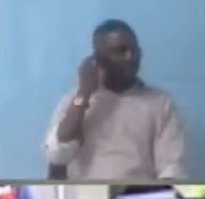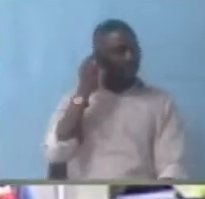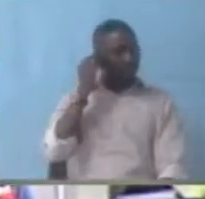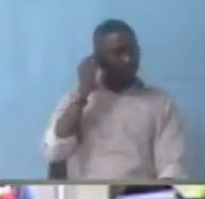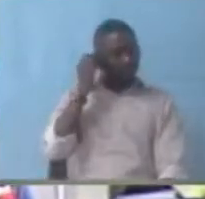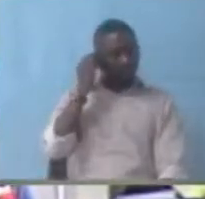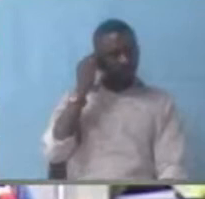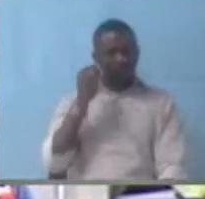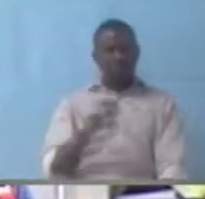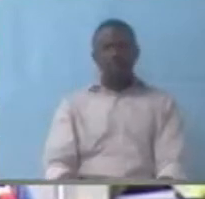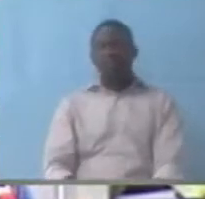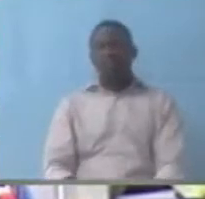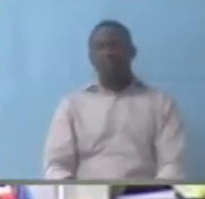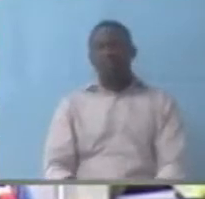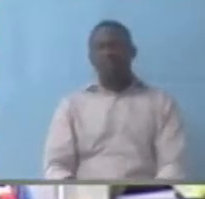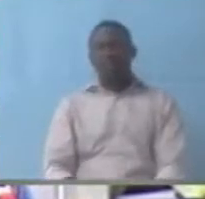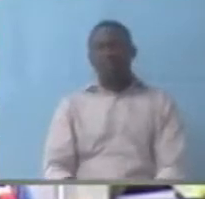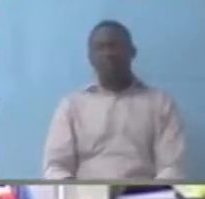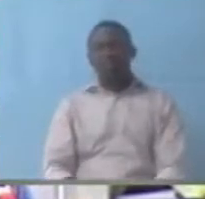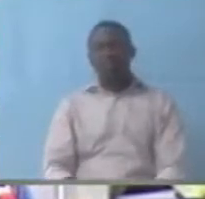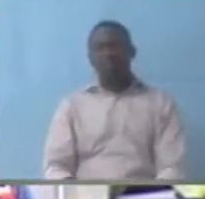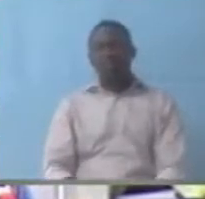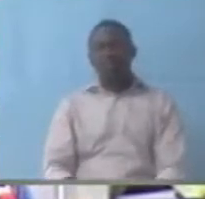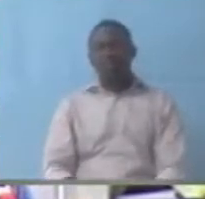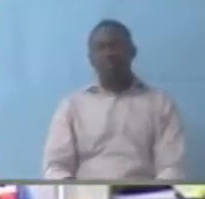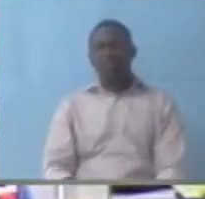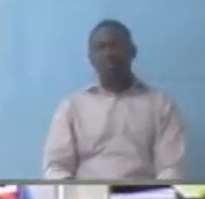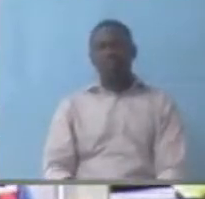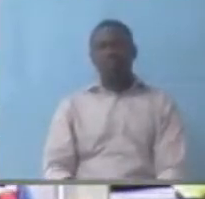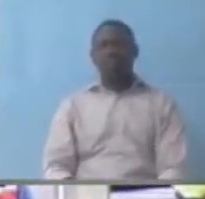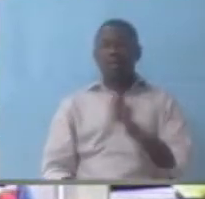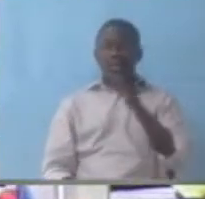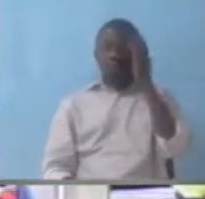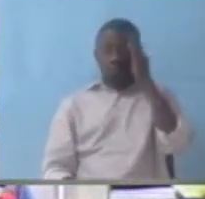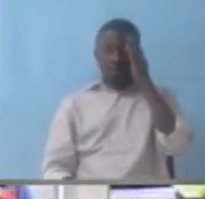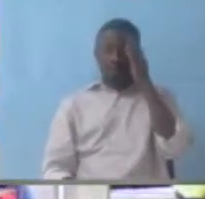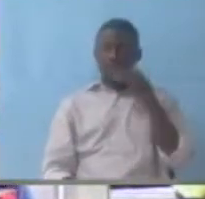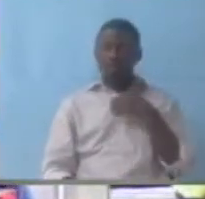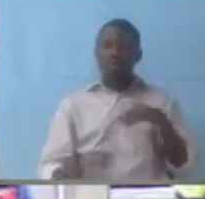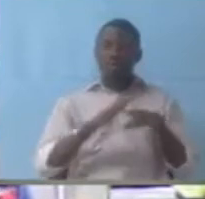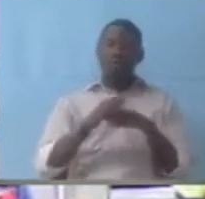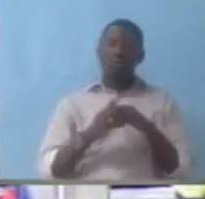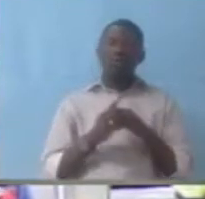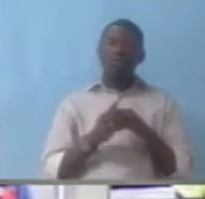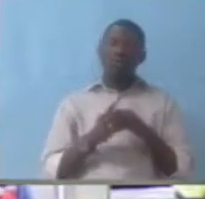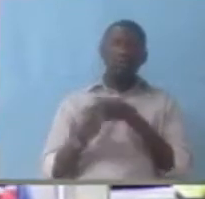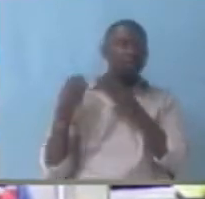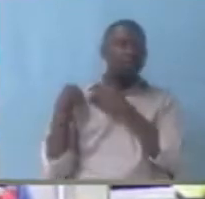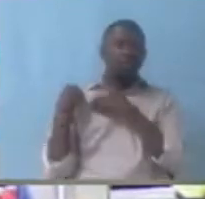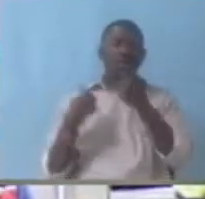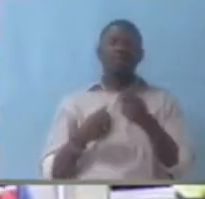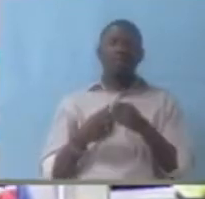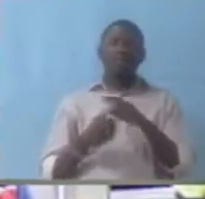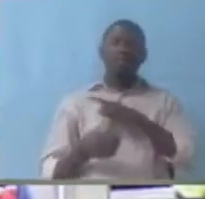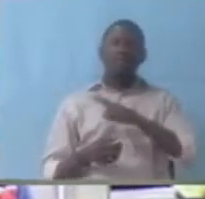fo ko ka kuluo la mul ka nyinem silo te mi alon ko wala nyanta kata. But I assume that would be under the exclusive purview of the vice